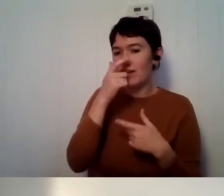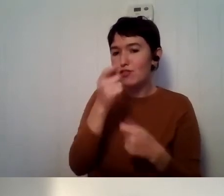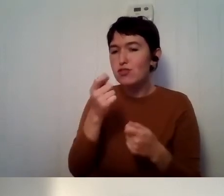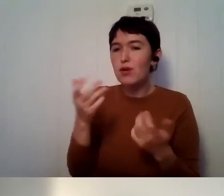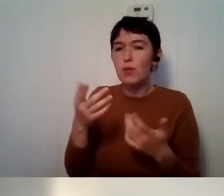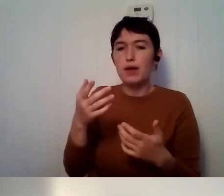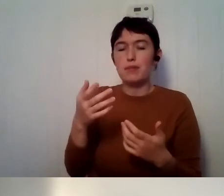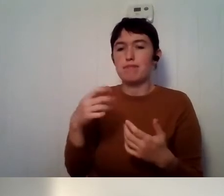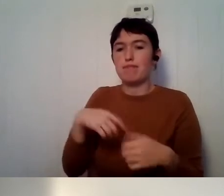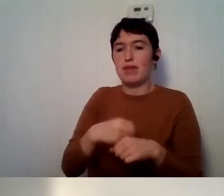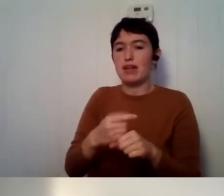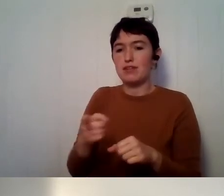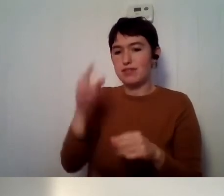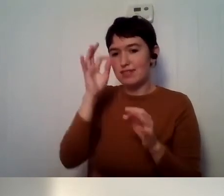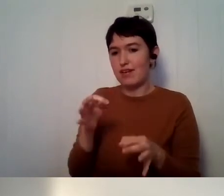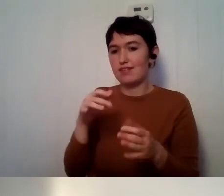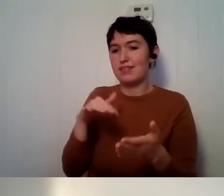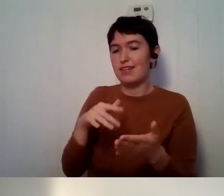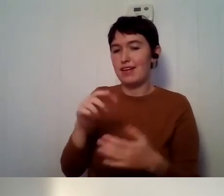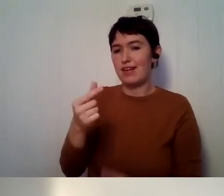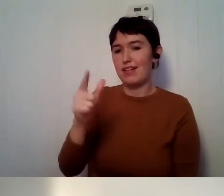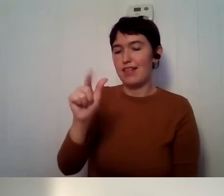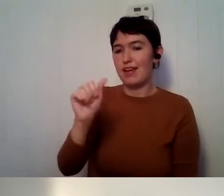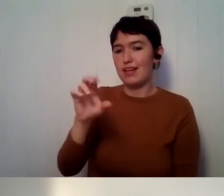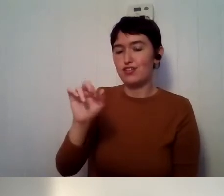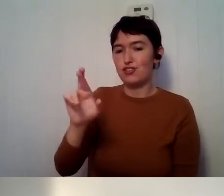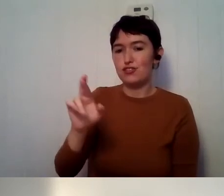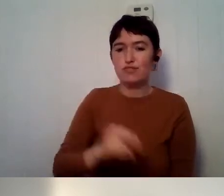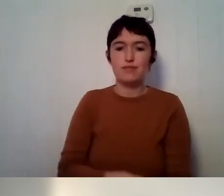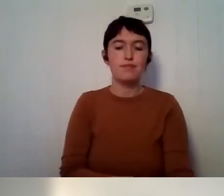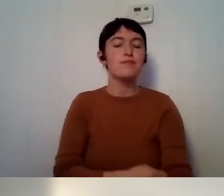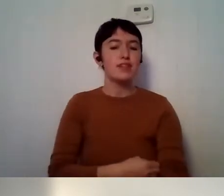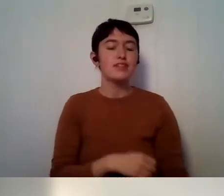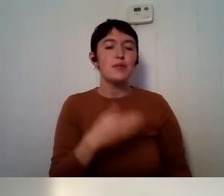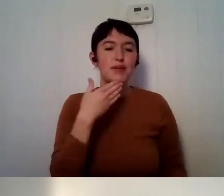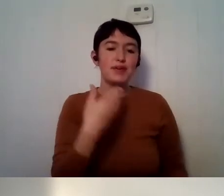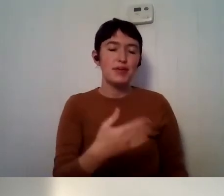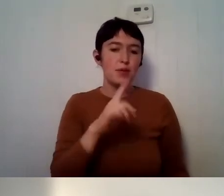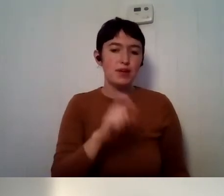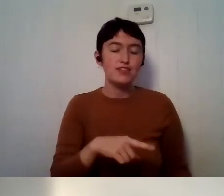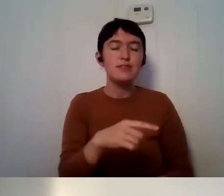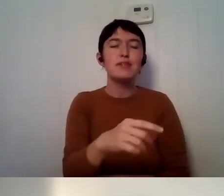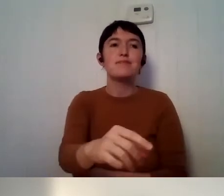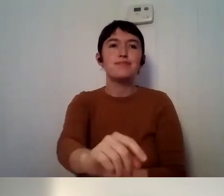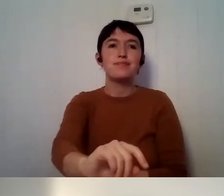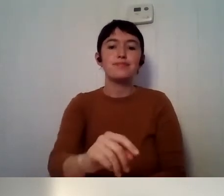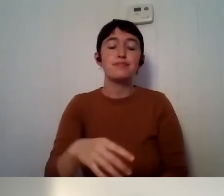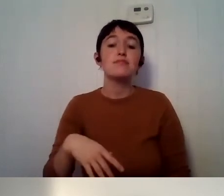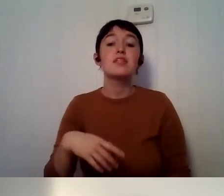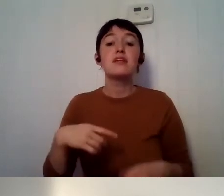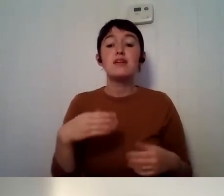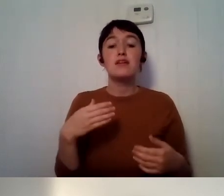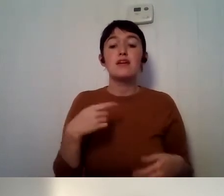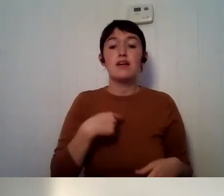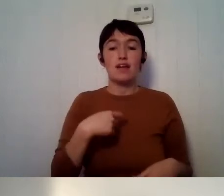That's a really good question. So I think you guys probably saw toward the end of the documentary the picture of the